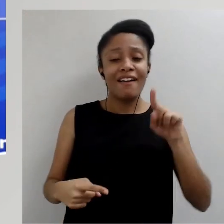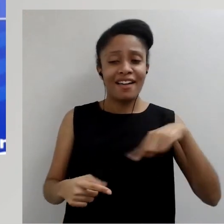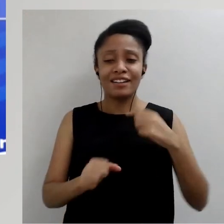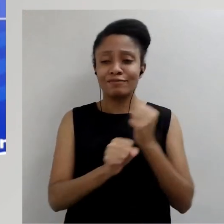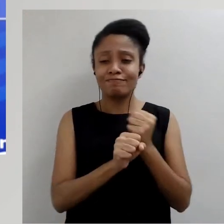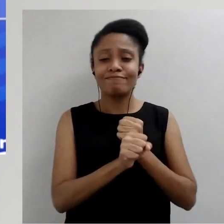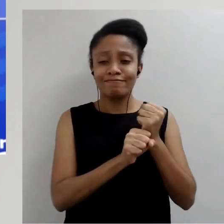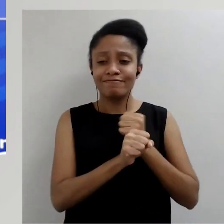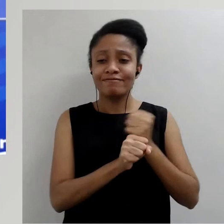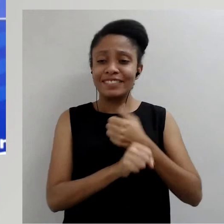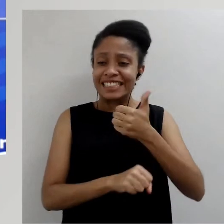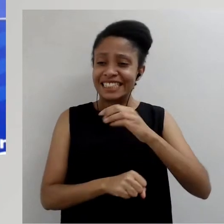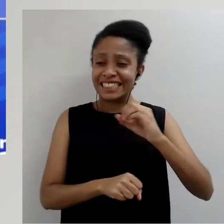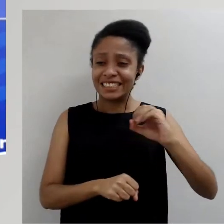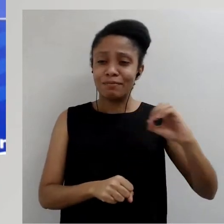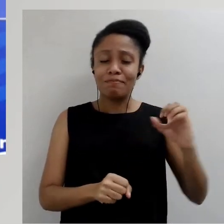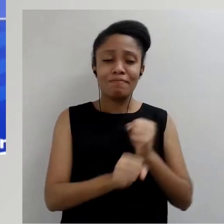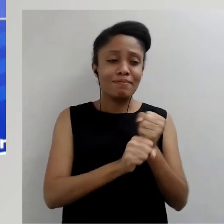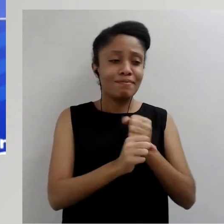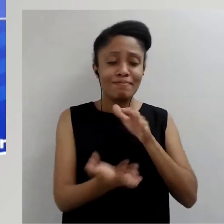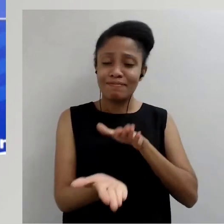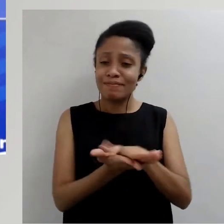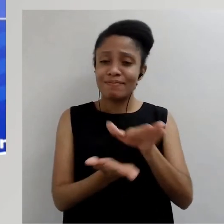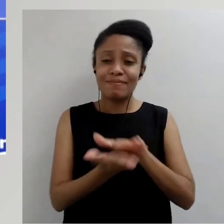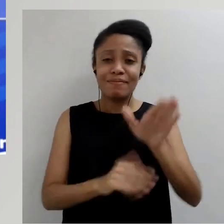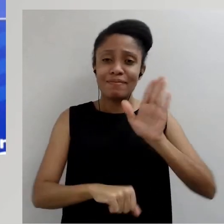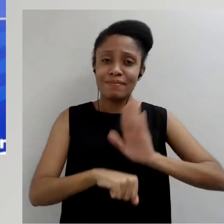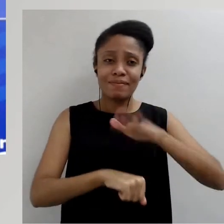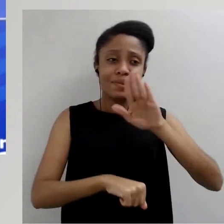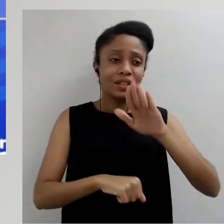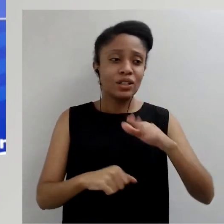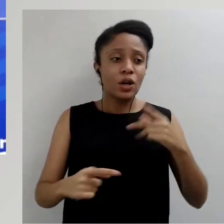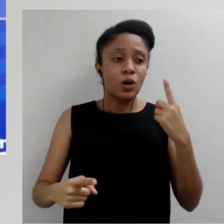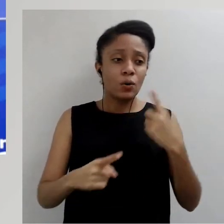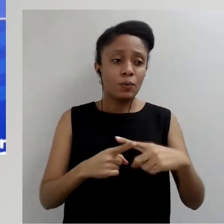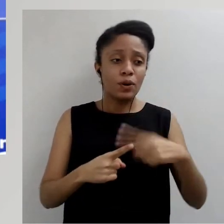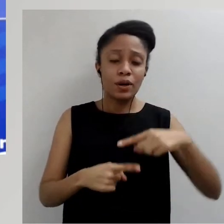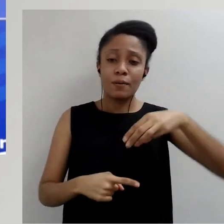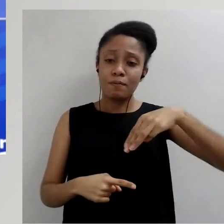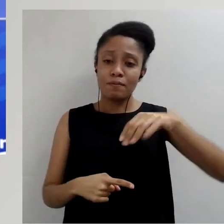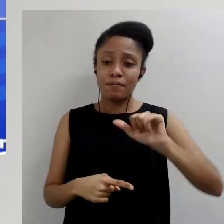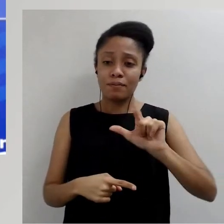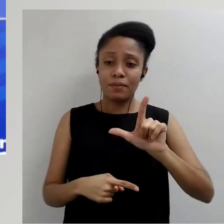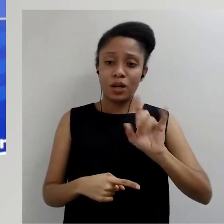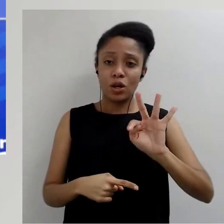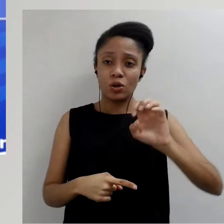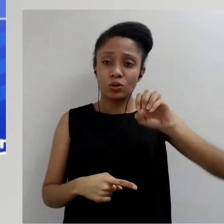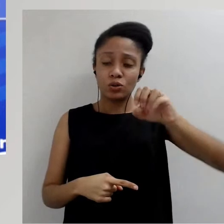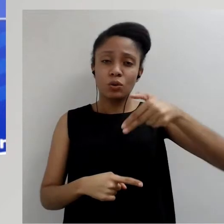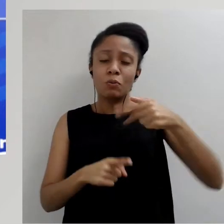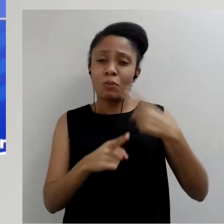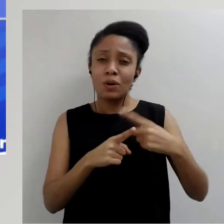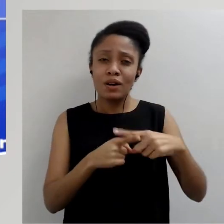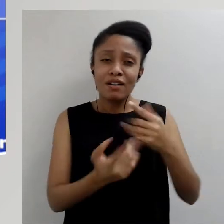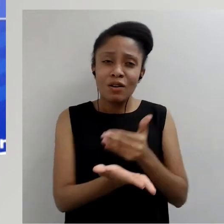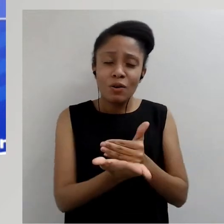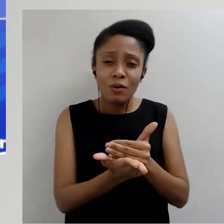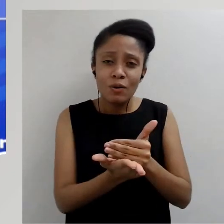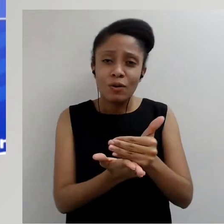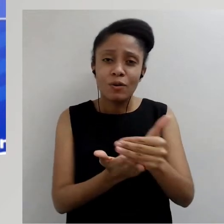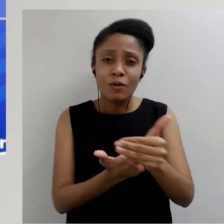it's also a 100-year company. Because we have a lot of to say